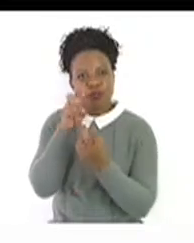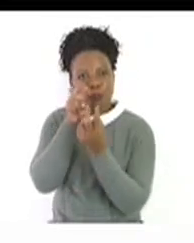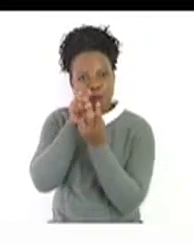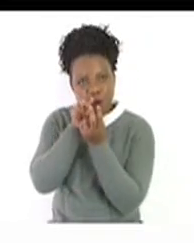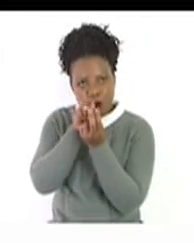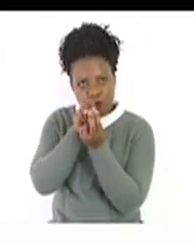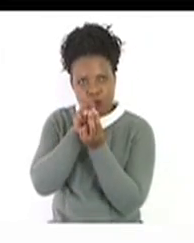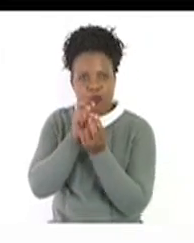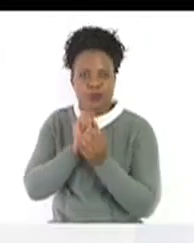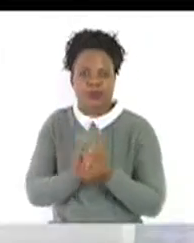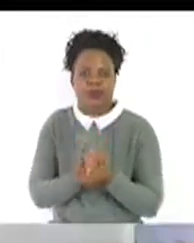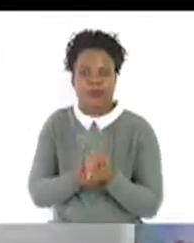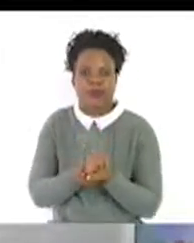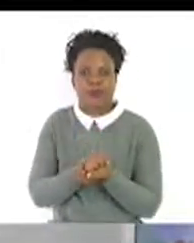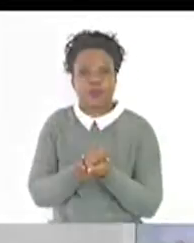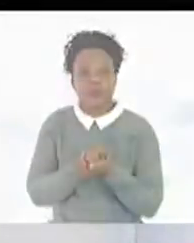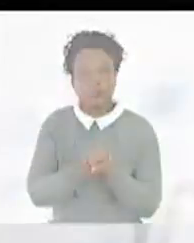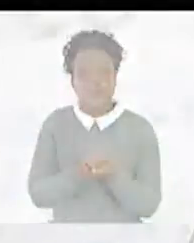mouse.